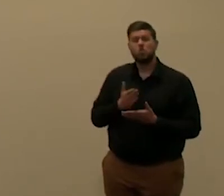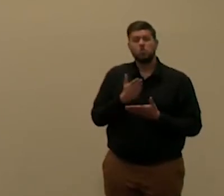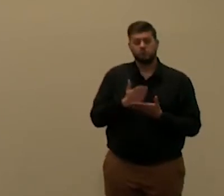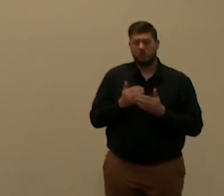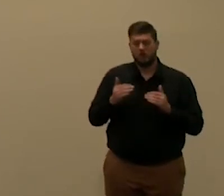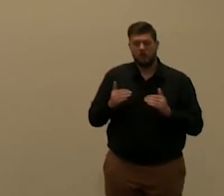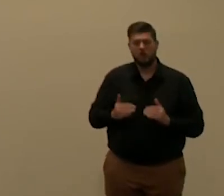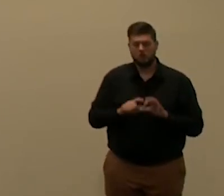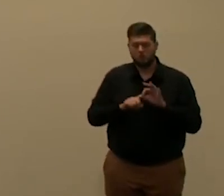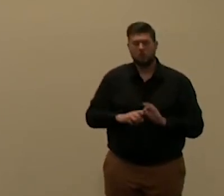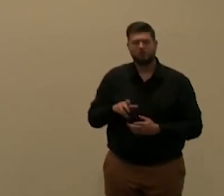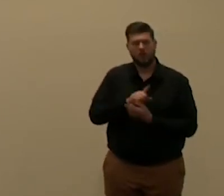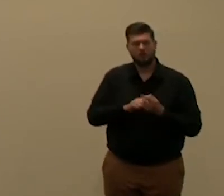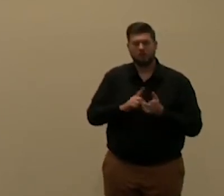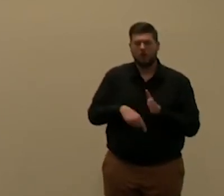meeting hours. Now,